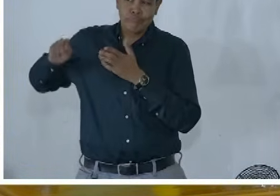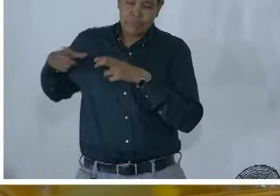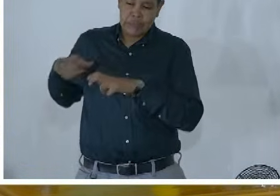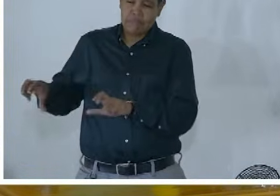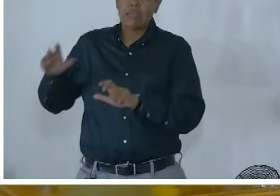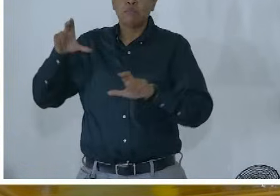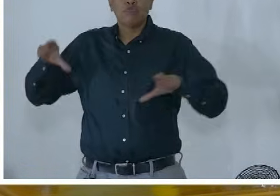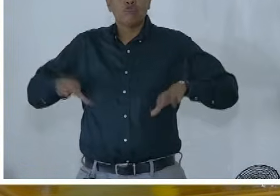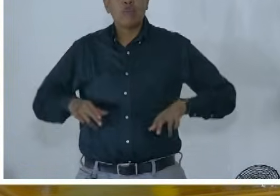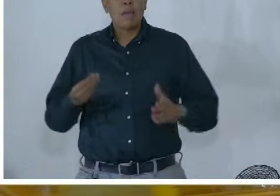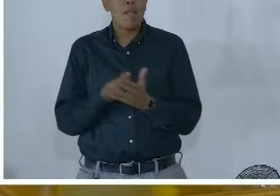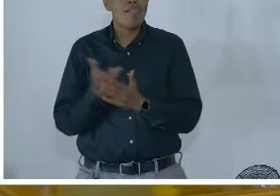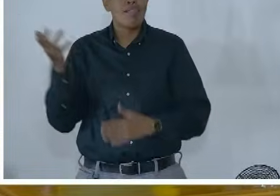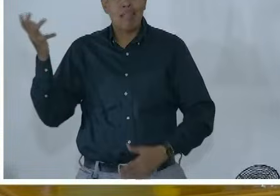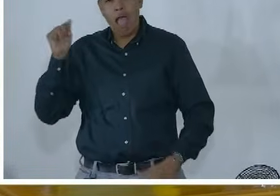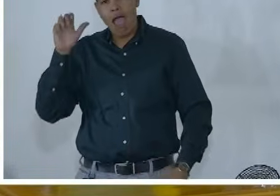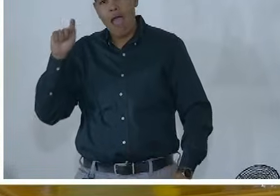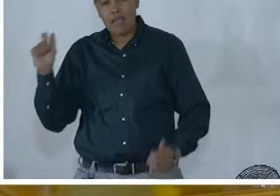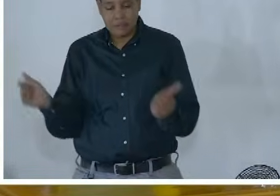Act.